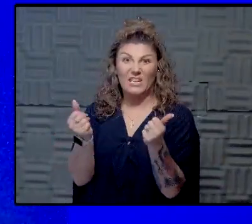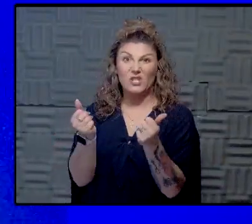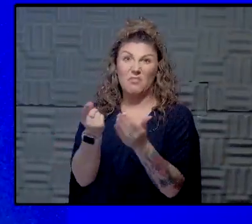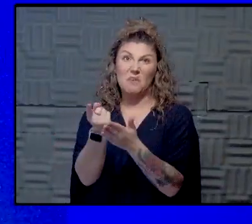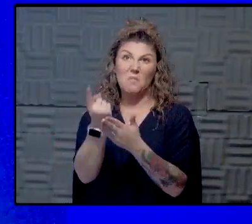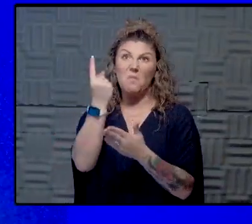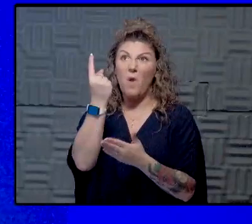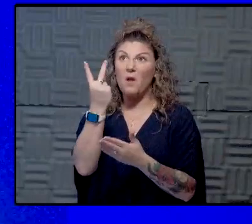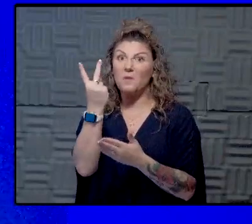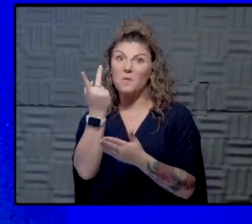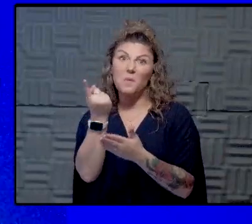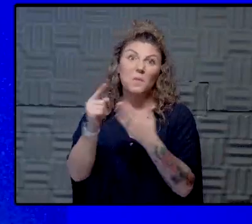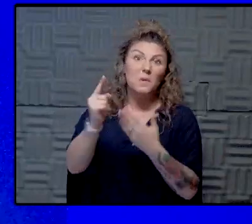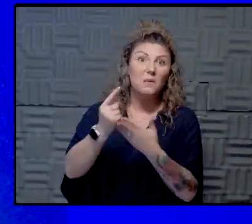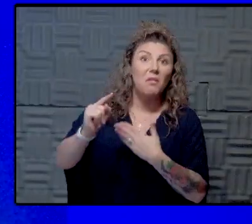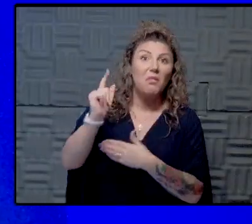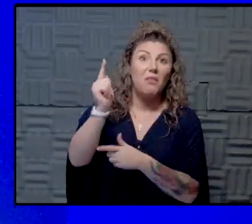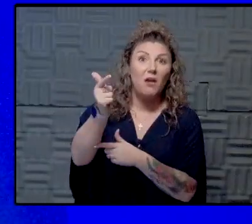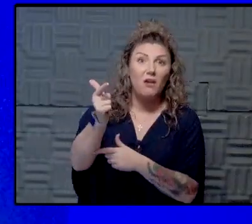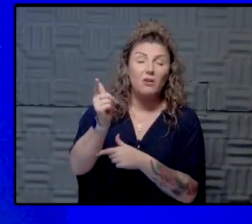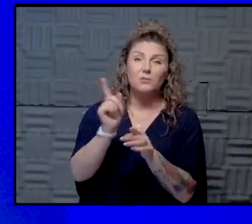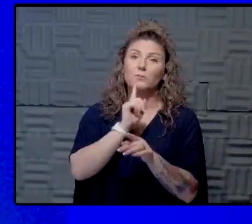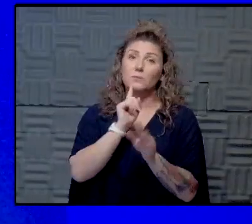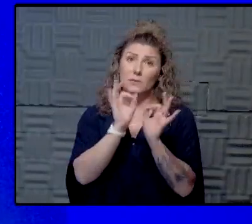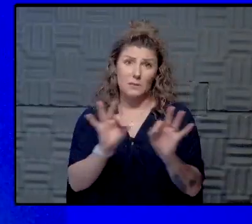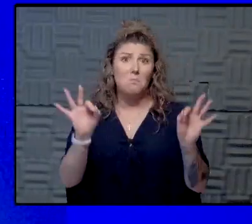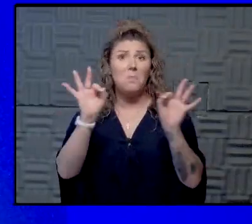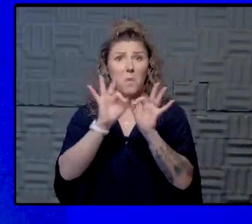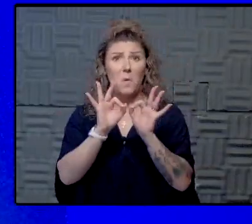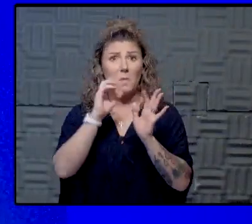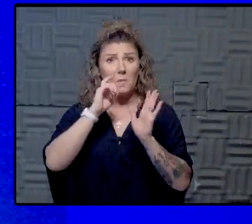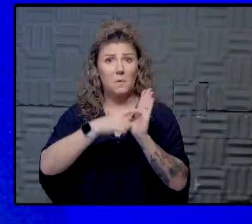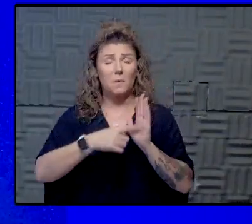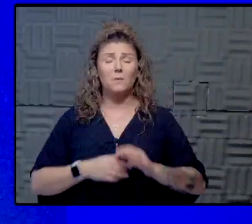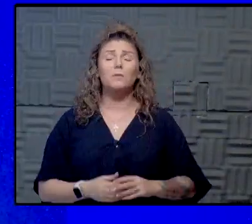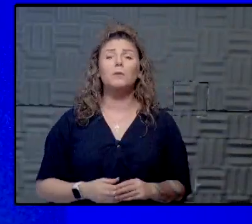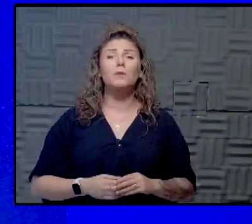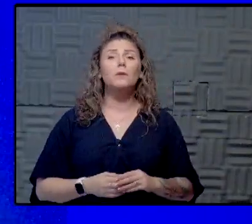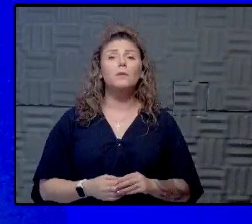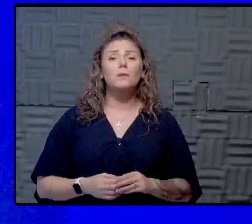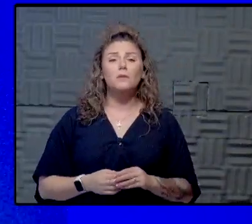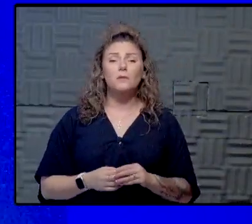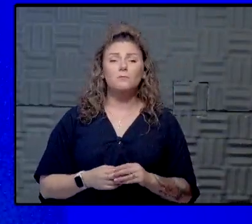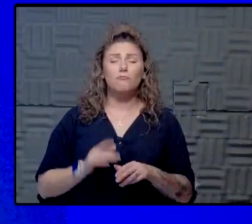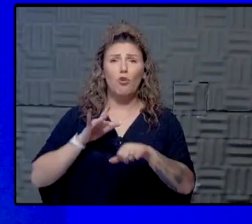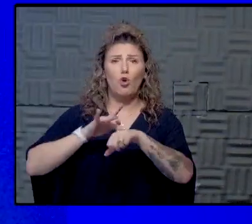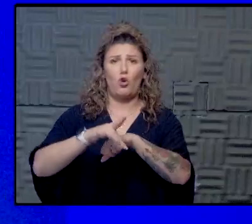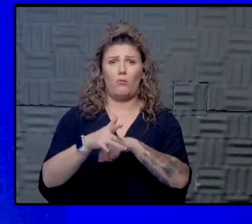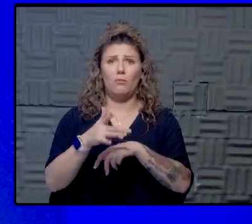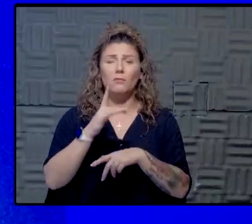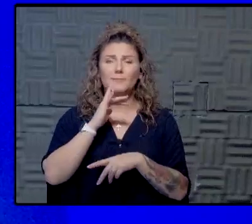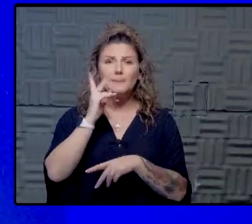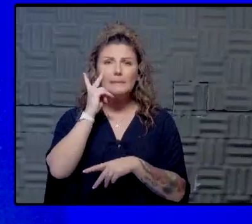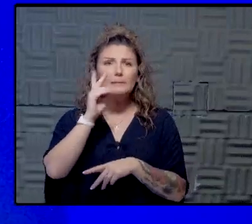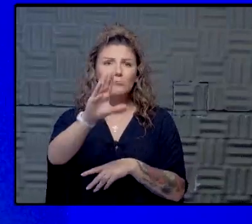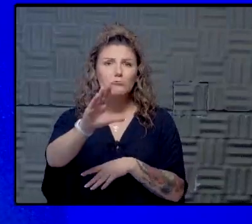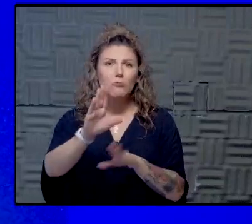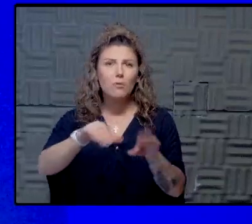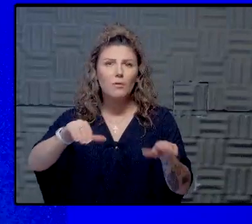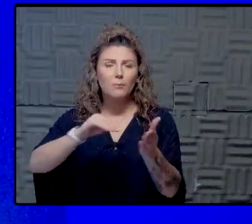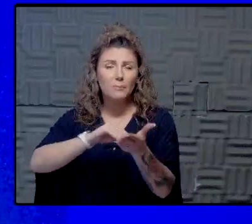So again, I think that's why it's a really important thing, not only for, as we talked about earlier, of getting to see your